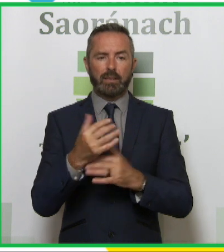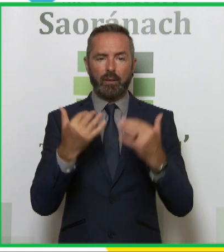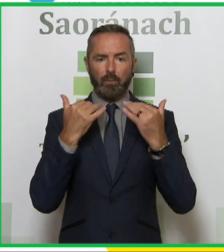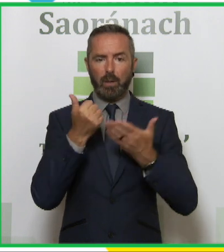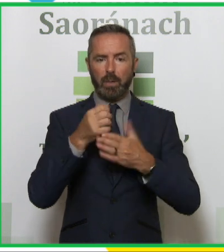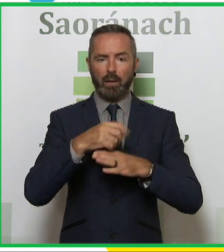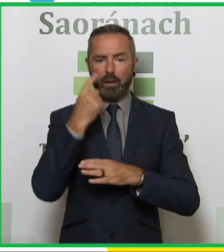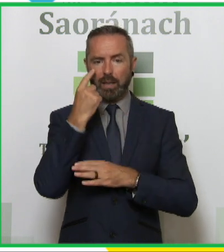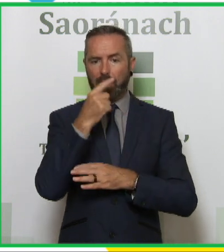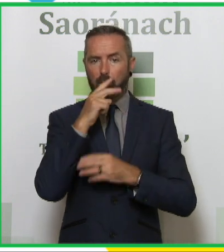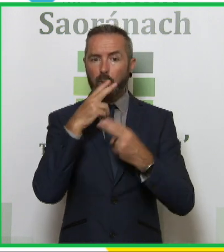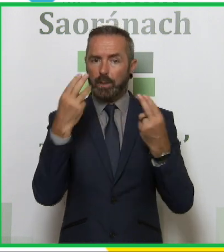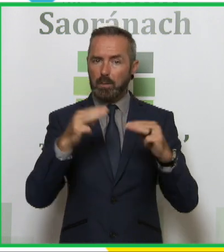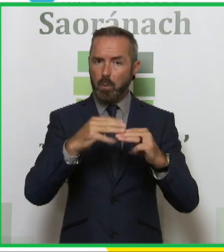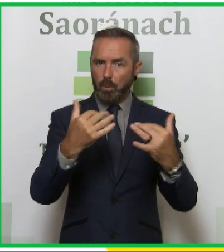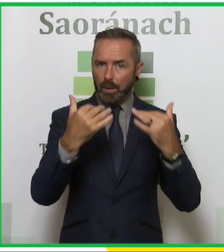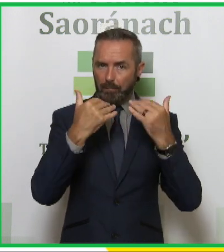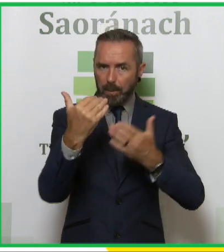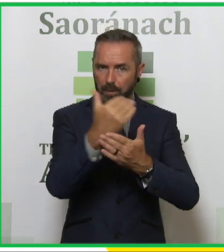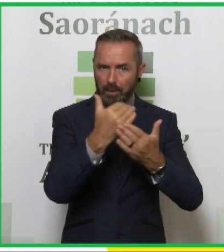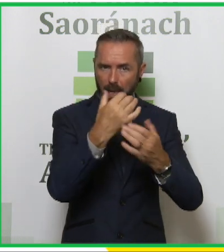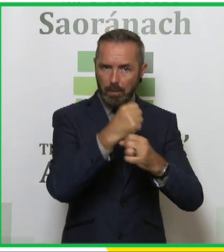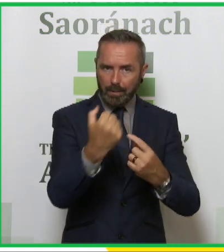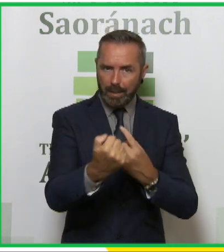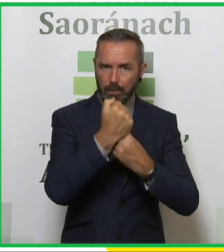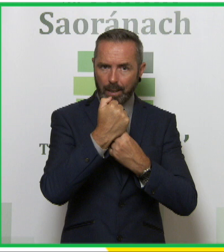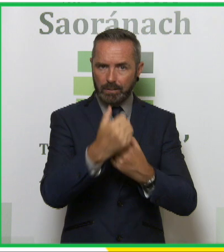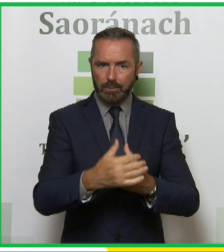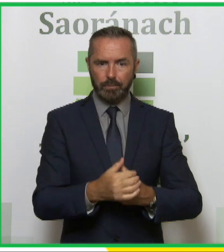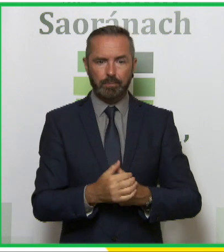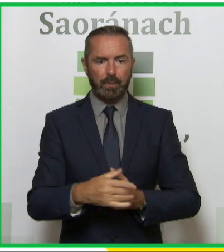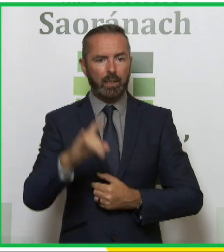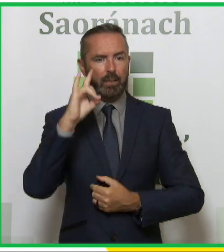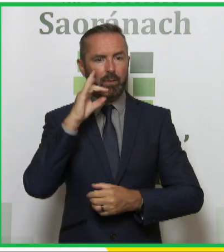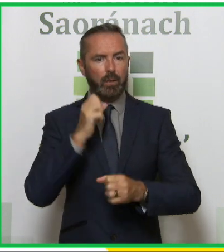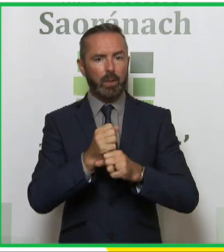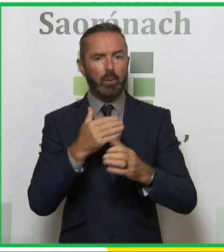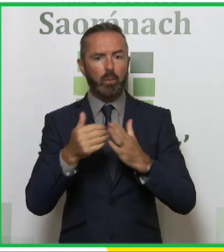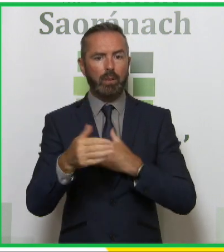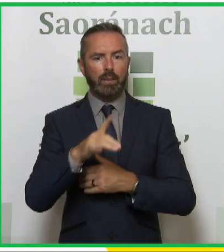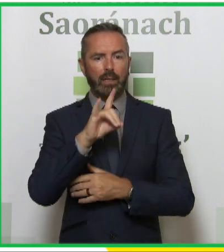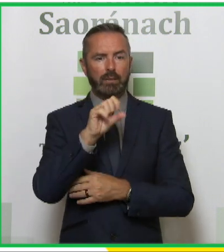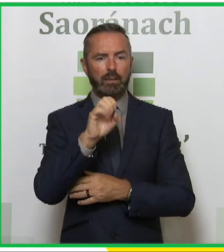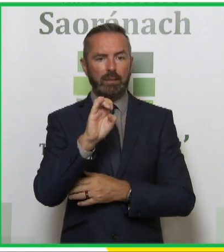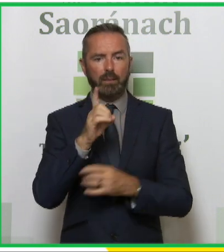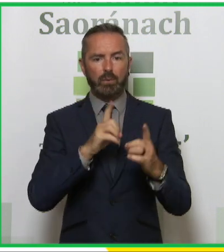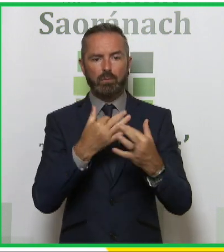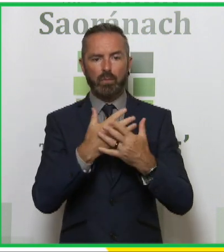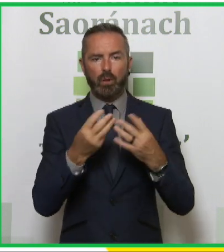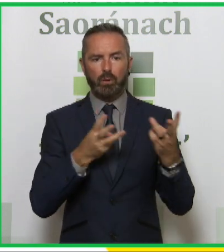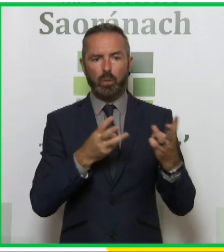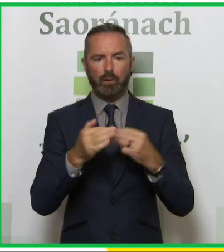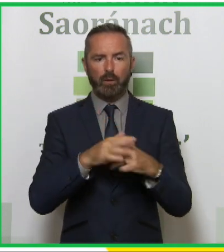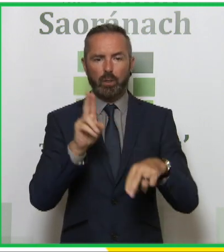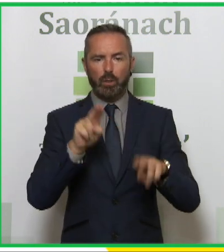more information on impact. You heard about the innovative work that the HSE are doing in new